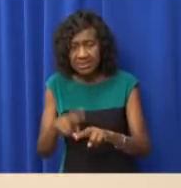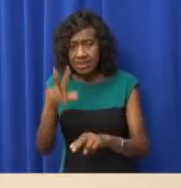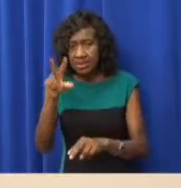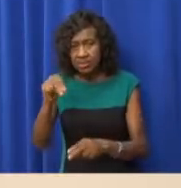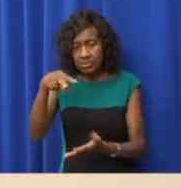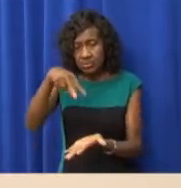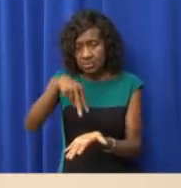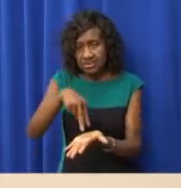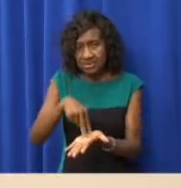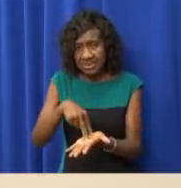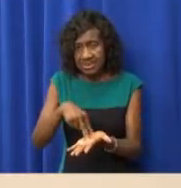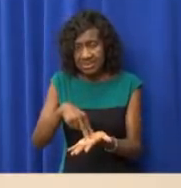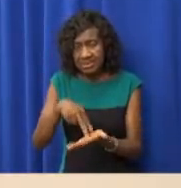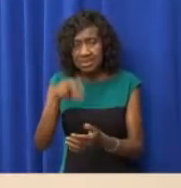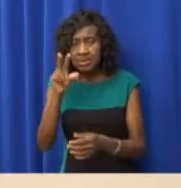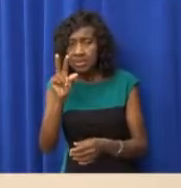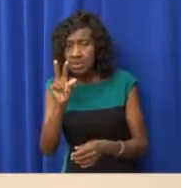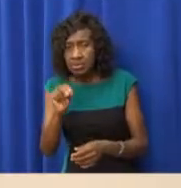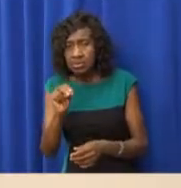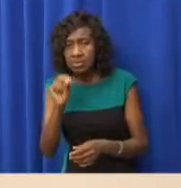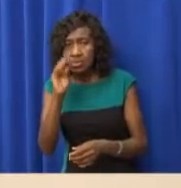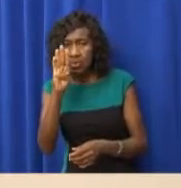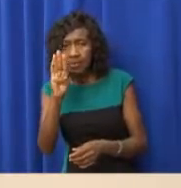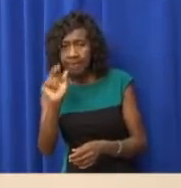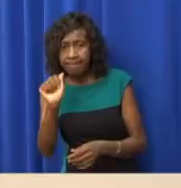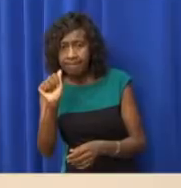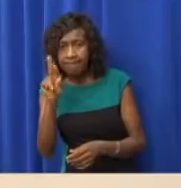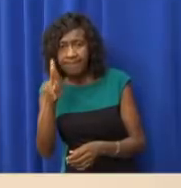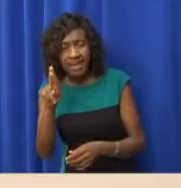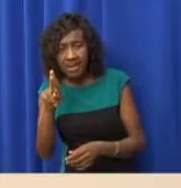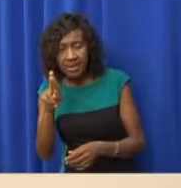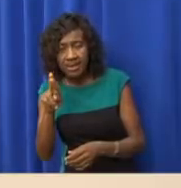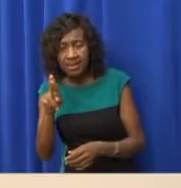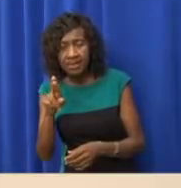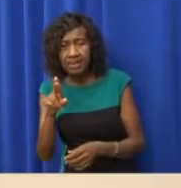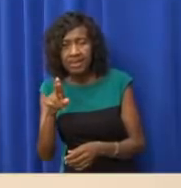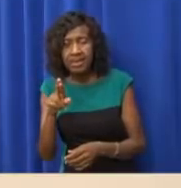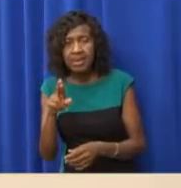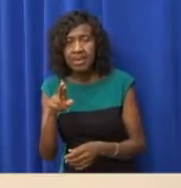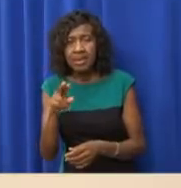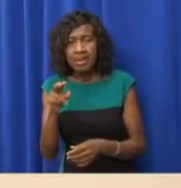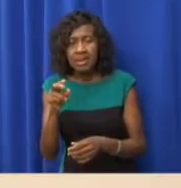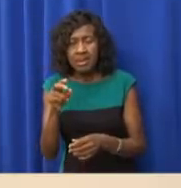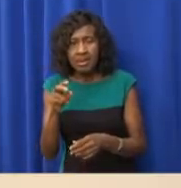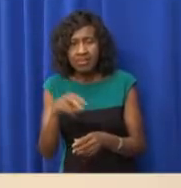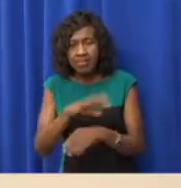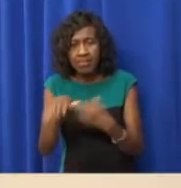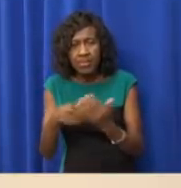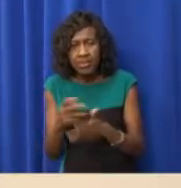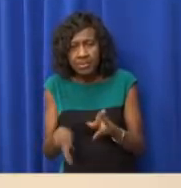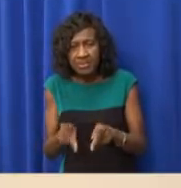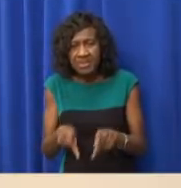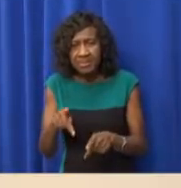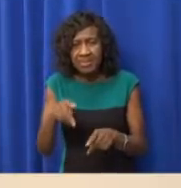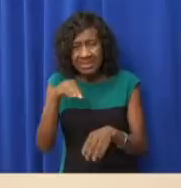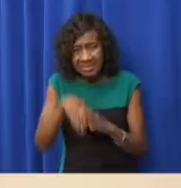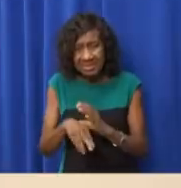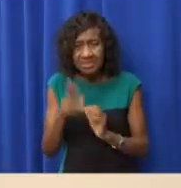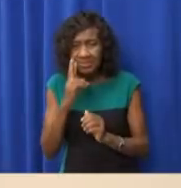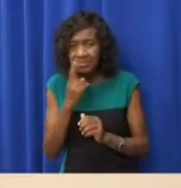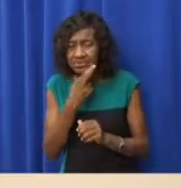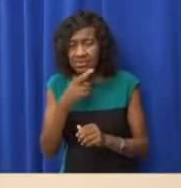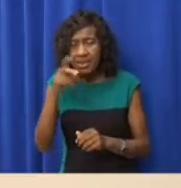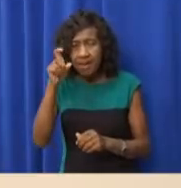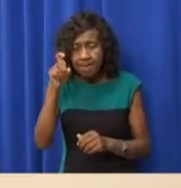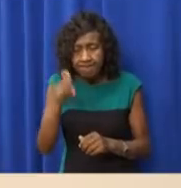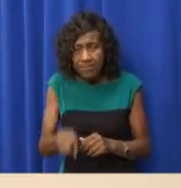bar counter or standing service is permitted. Customers must use a mask or face covering at all times when not